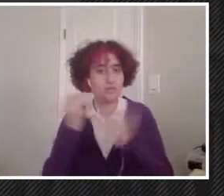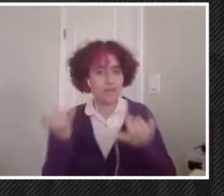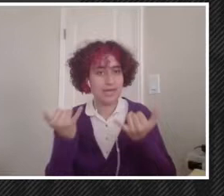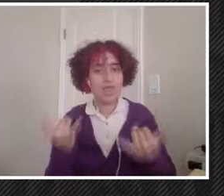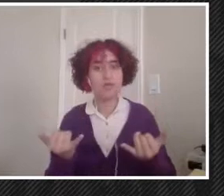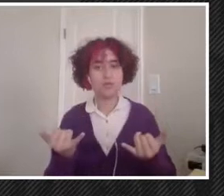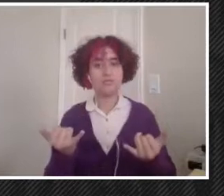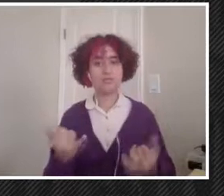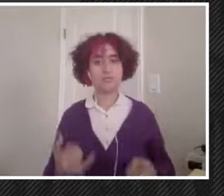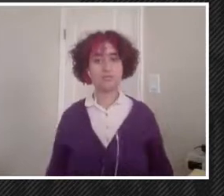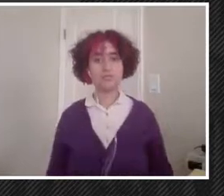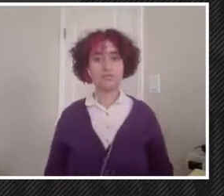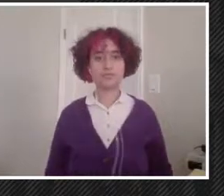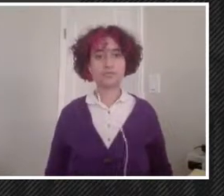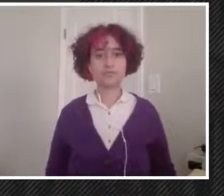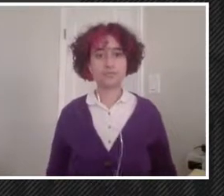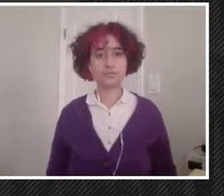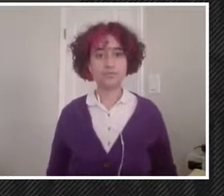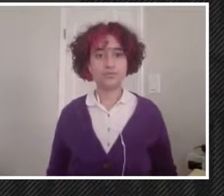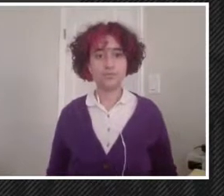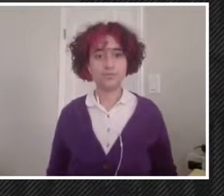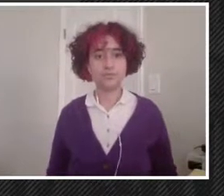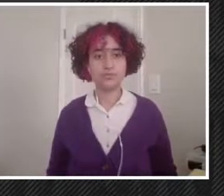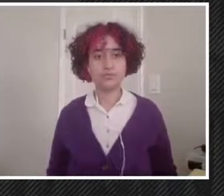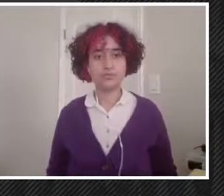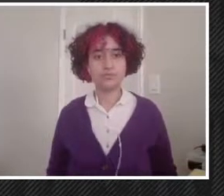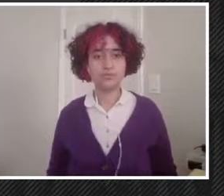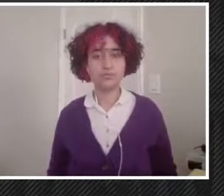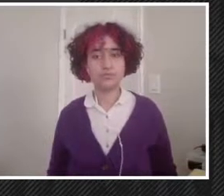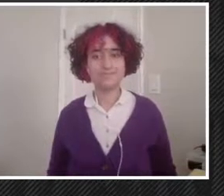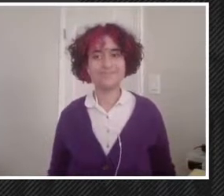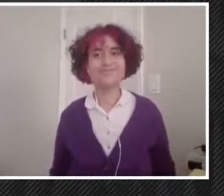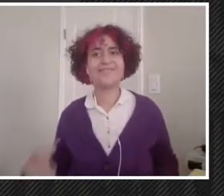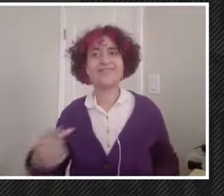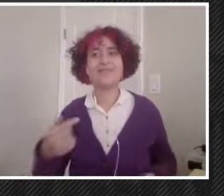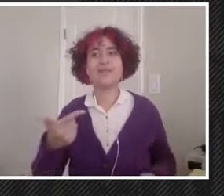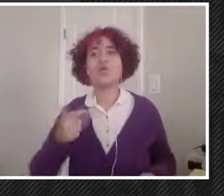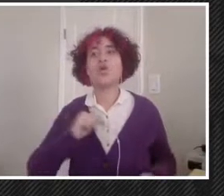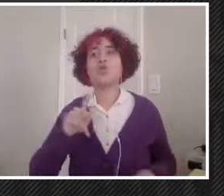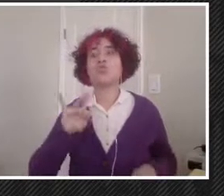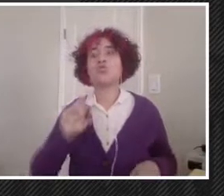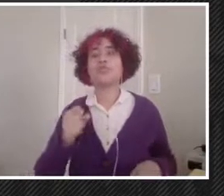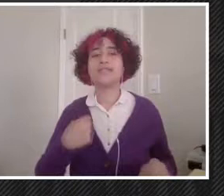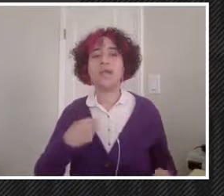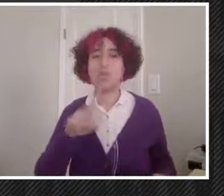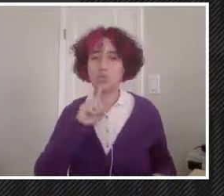I really like how you manifested all of that and speaking truth to power when it comes to